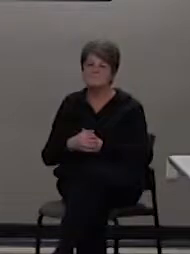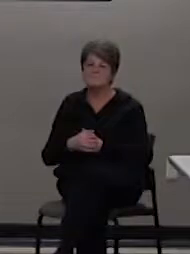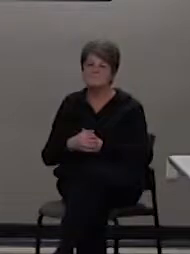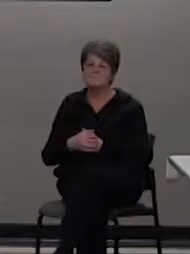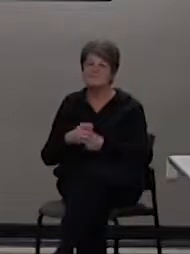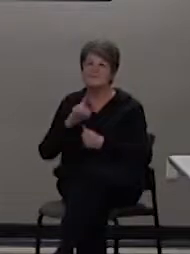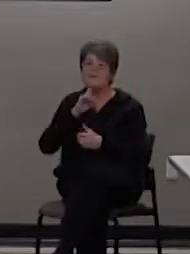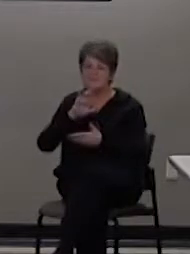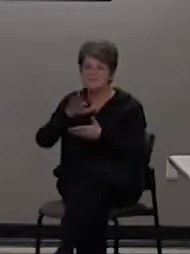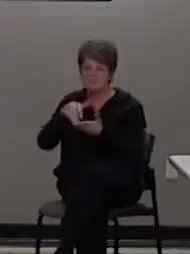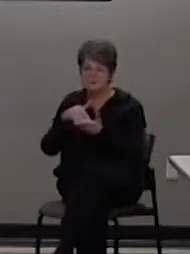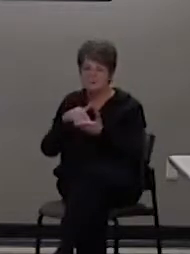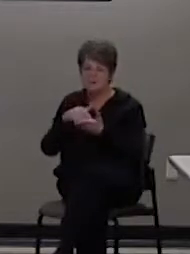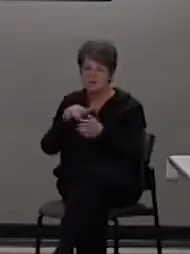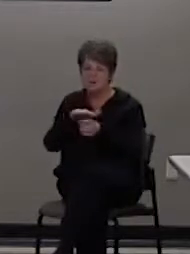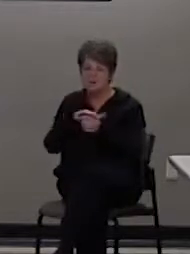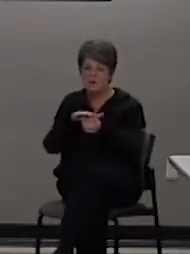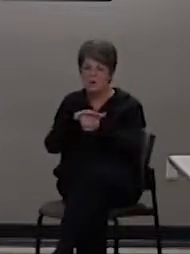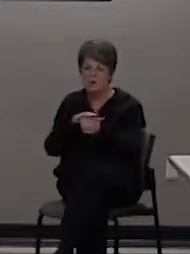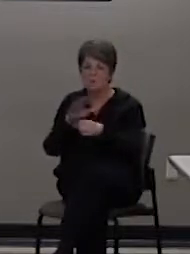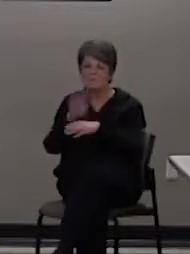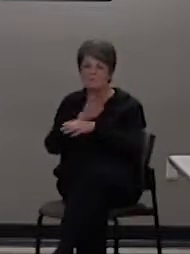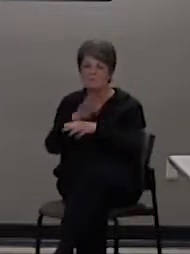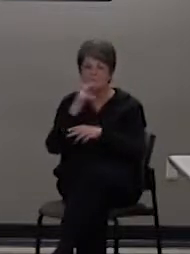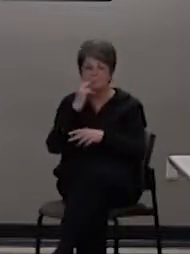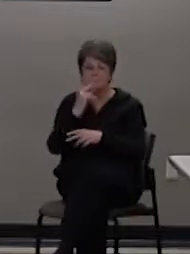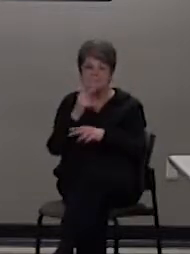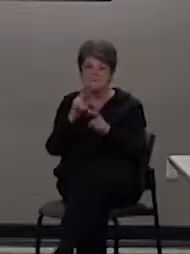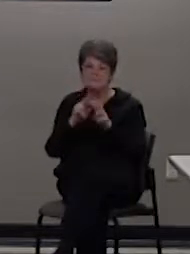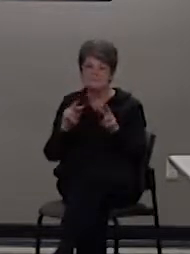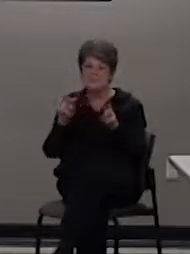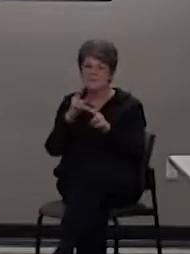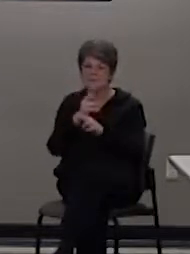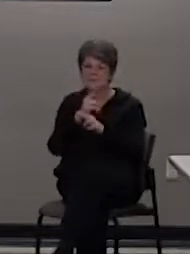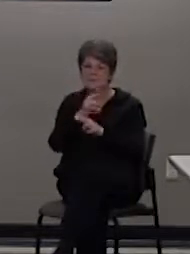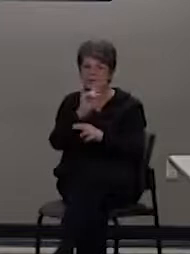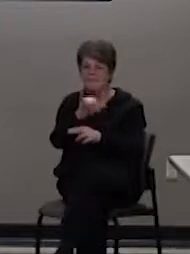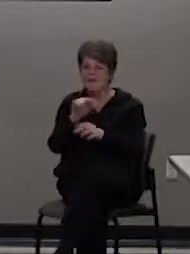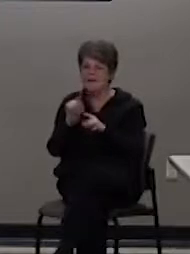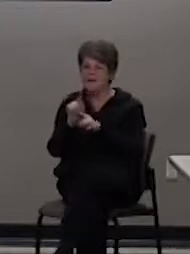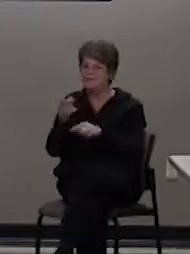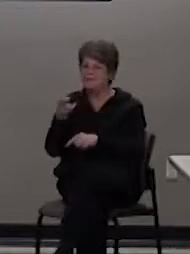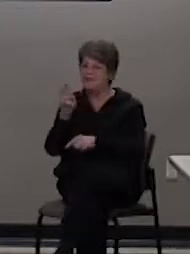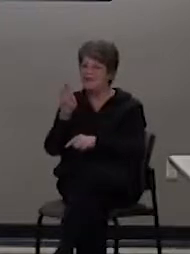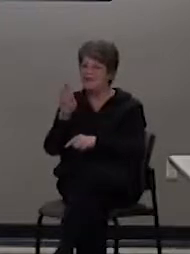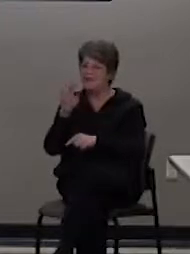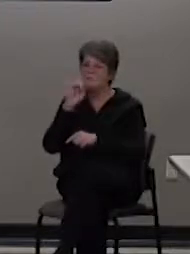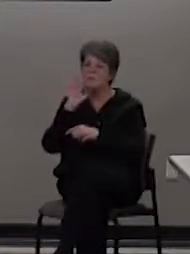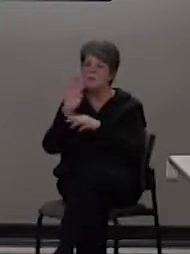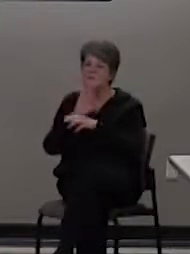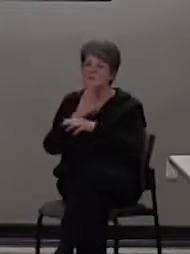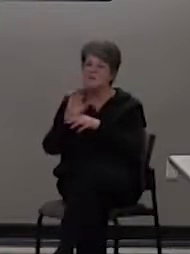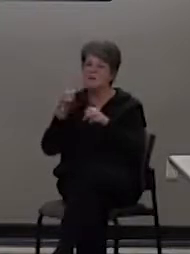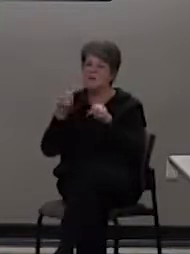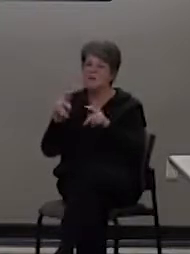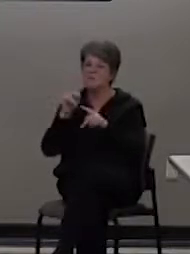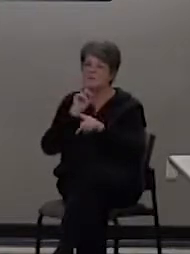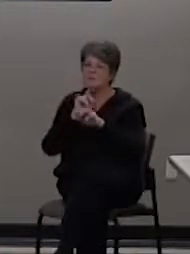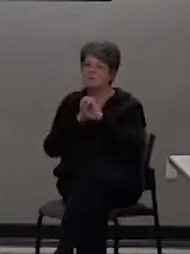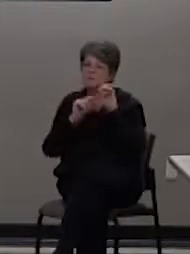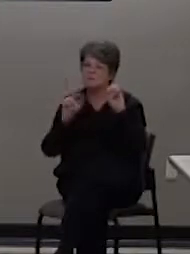is centrally located where businesses see the value of using it as a hub if your business operations are Eastern United